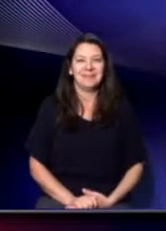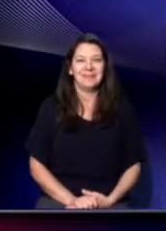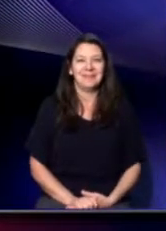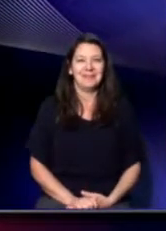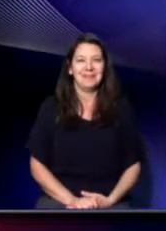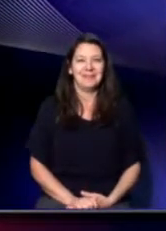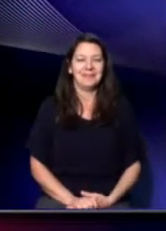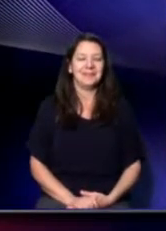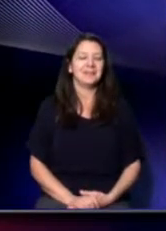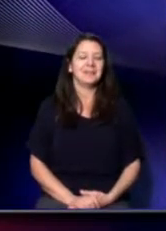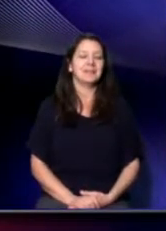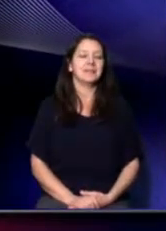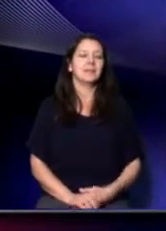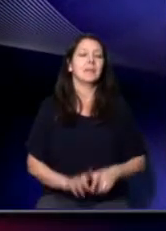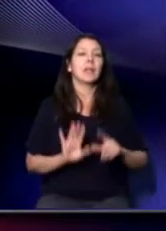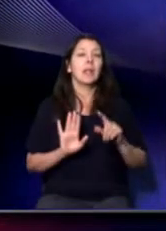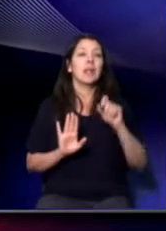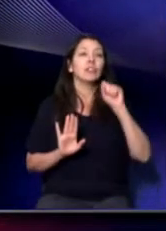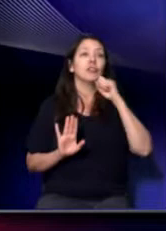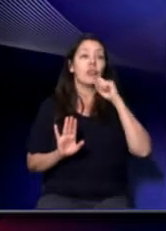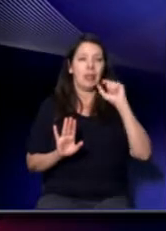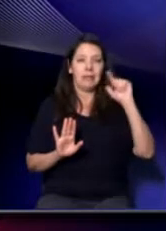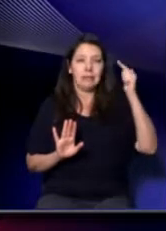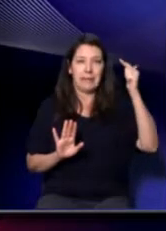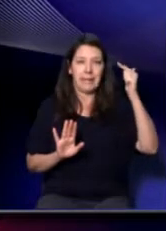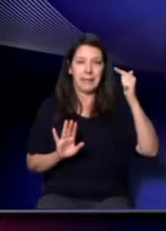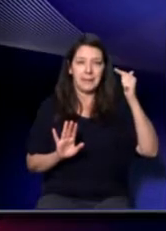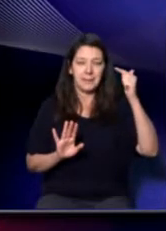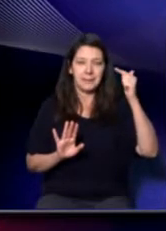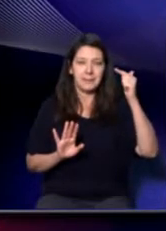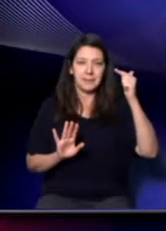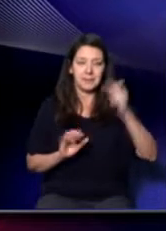Second, all in favor? Shelley here, I second.